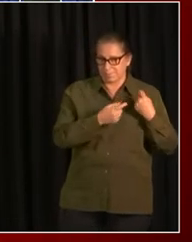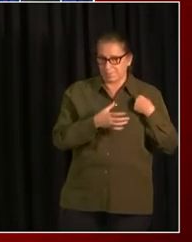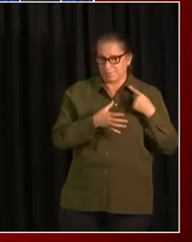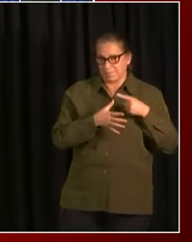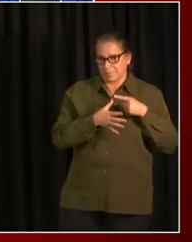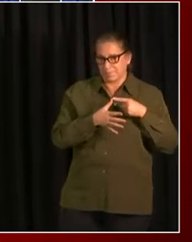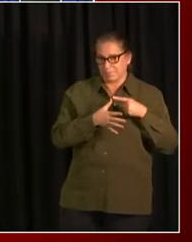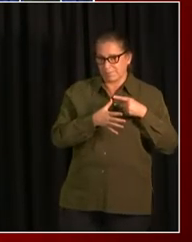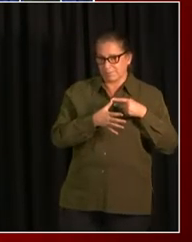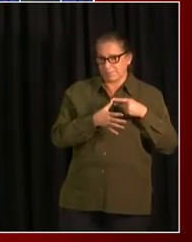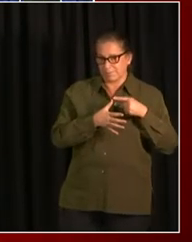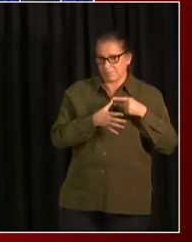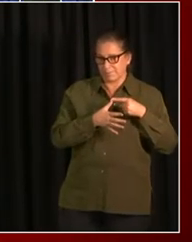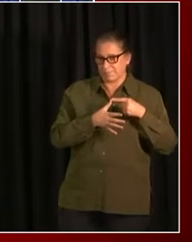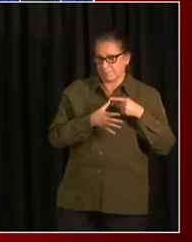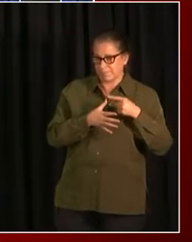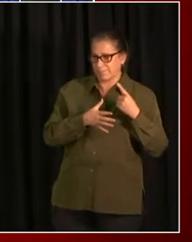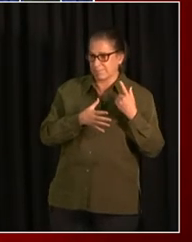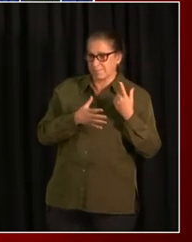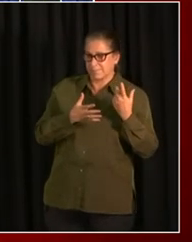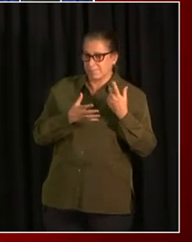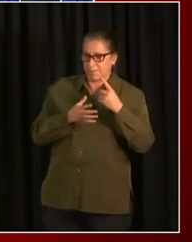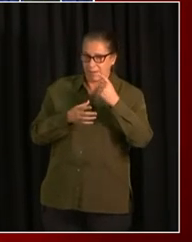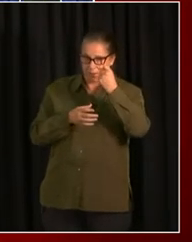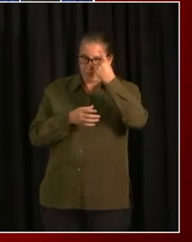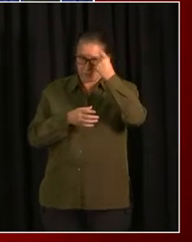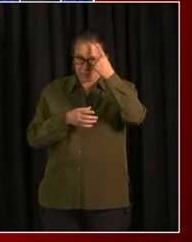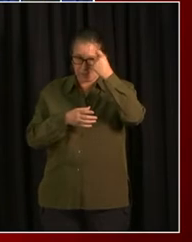this crisis. And so we've developed the guidance around that.